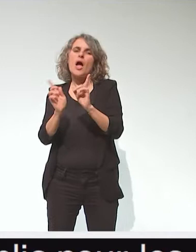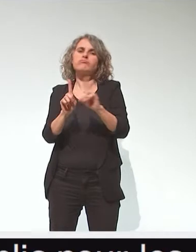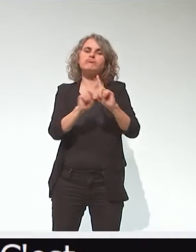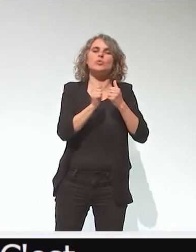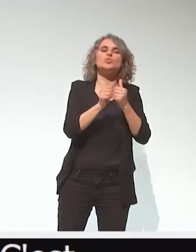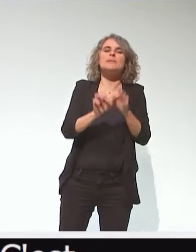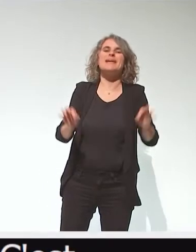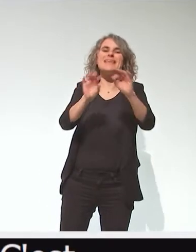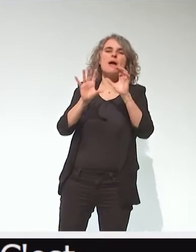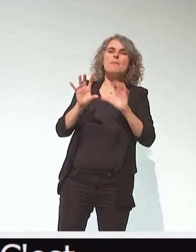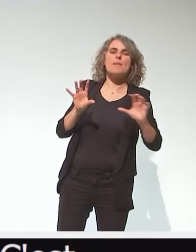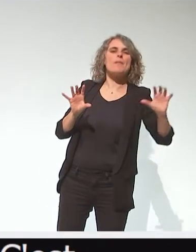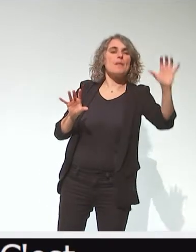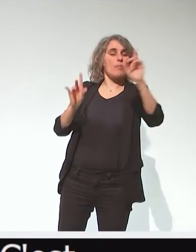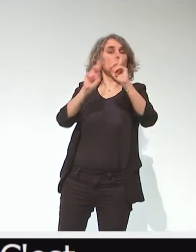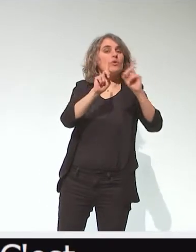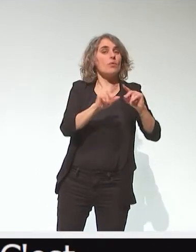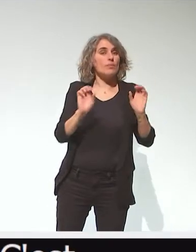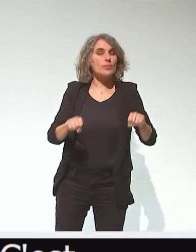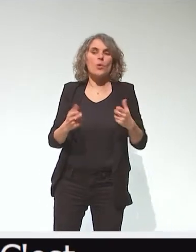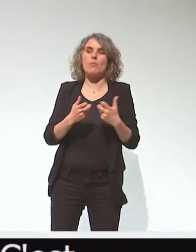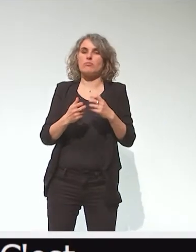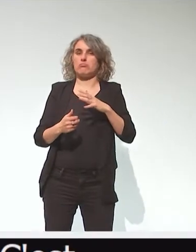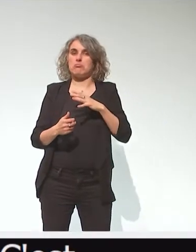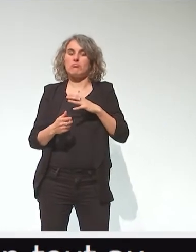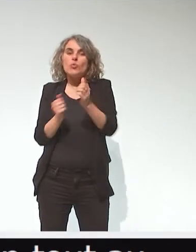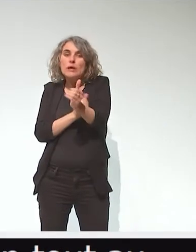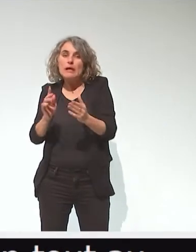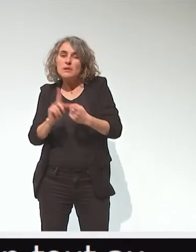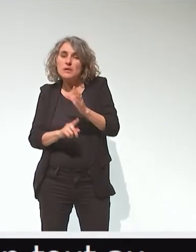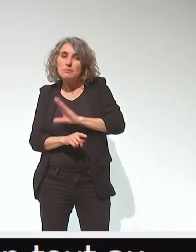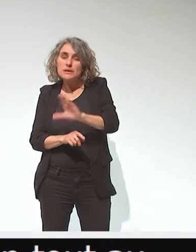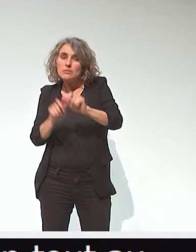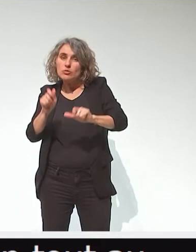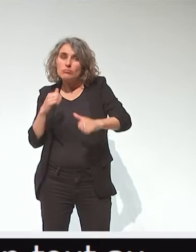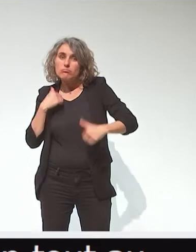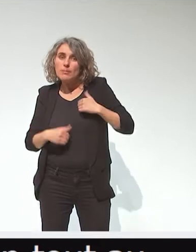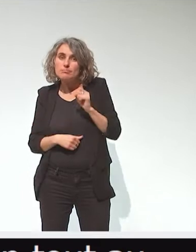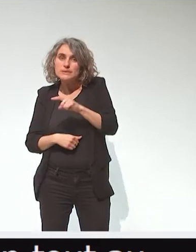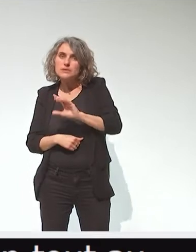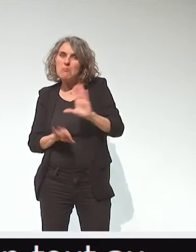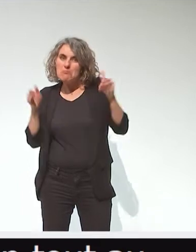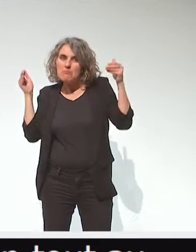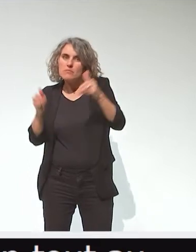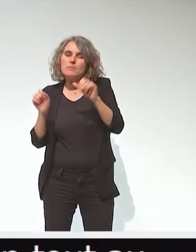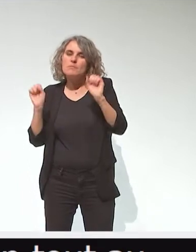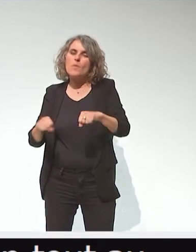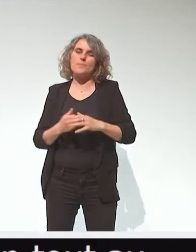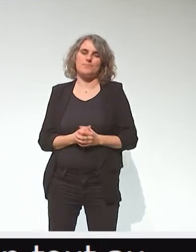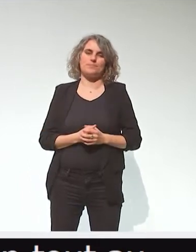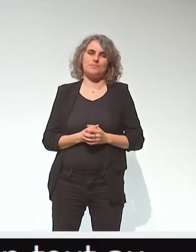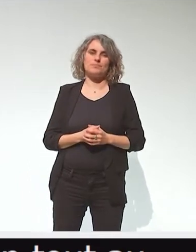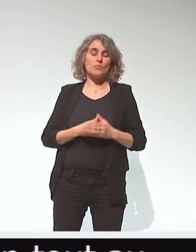you have a specific units dedicated to employment of persons with disabilities. Some employment services do have a